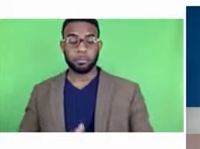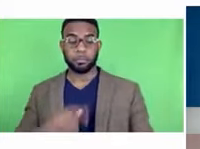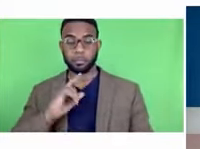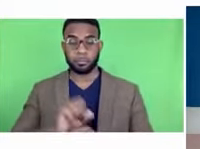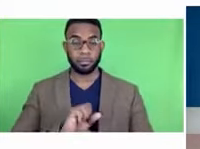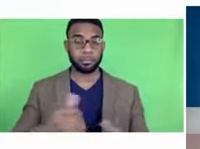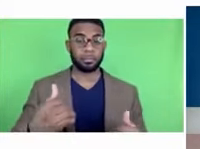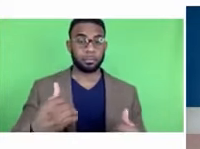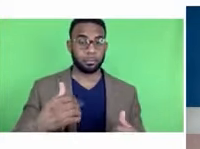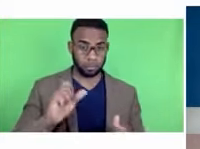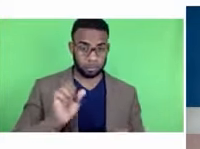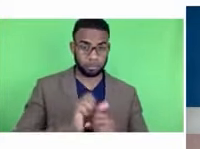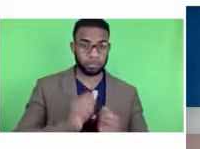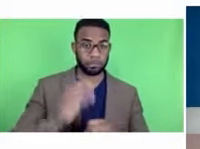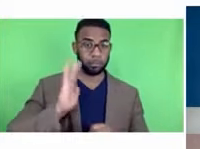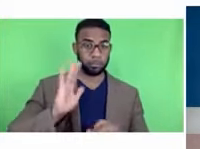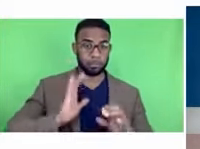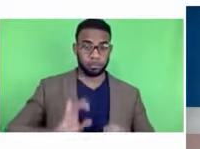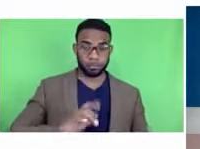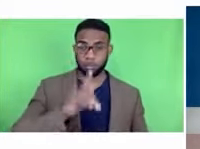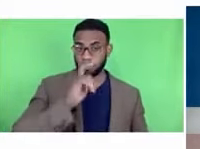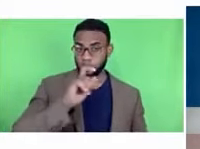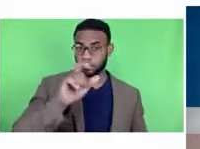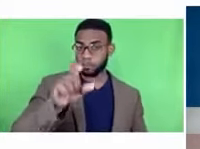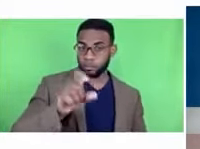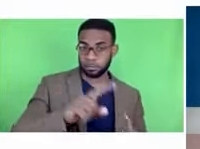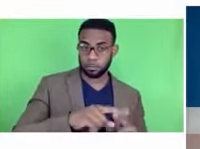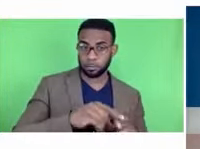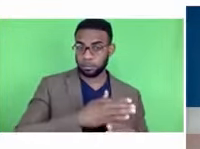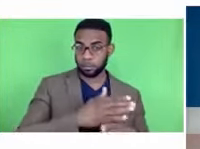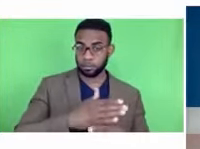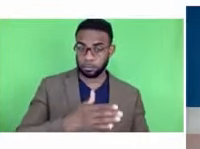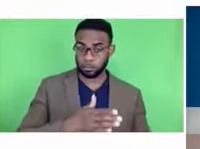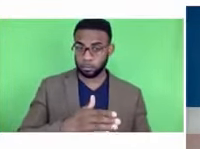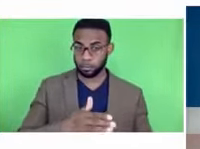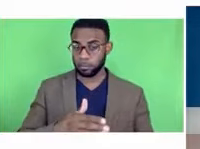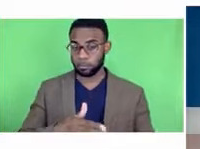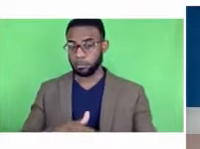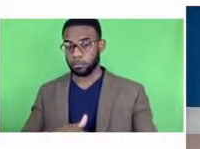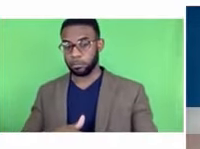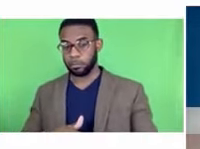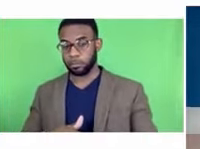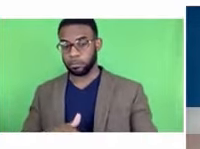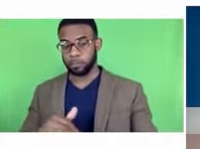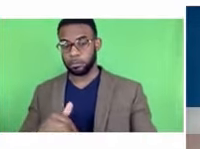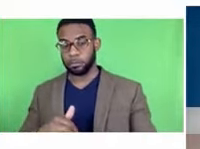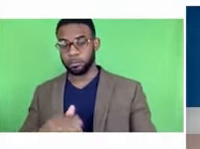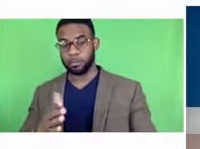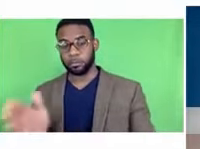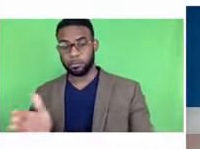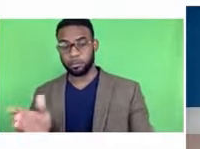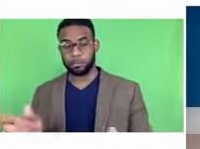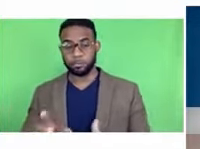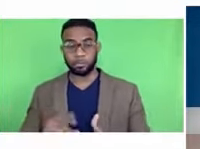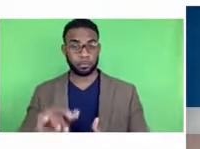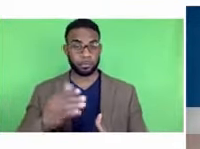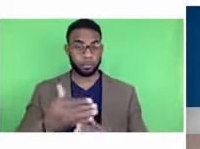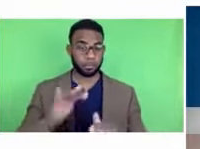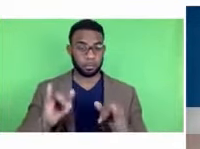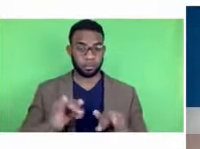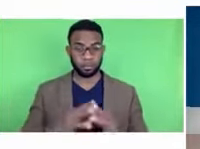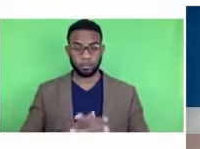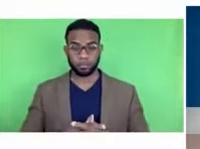I've had to work with a previous client who needed to disclose, and they were encouraged to disclose before the interview